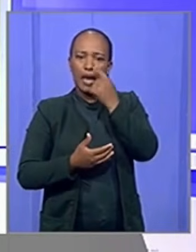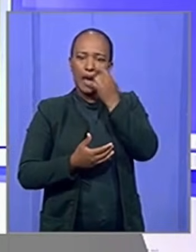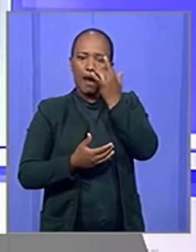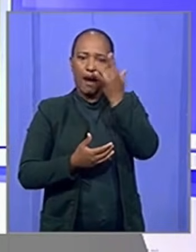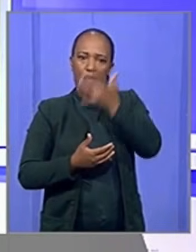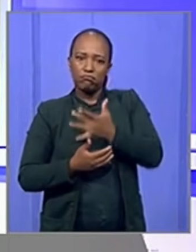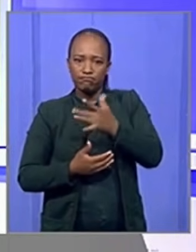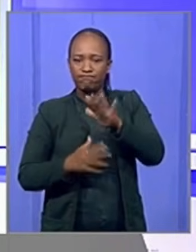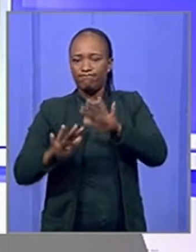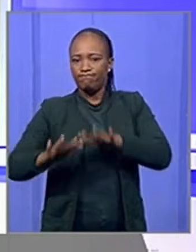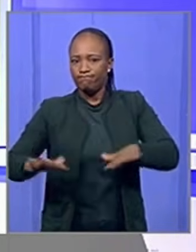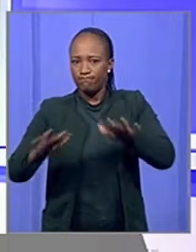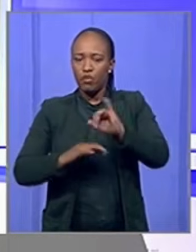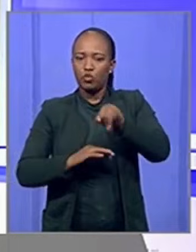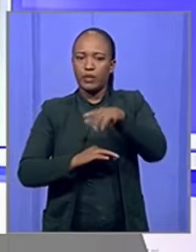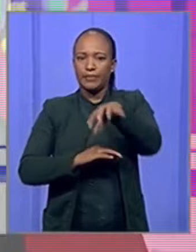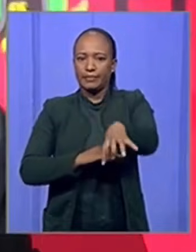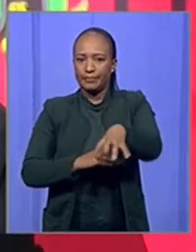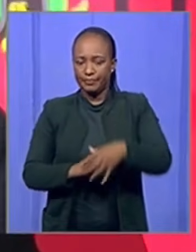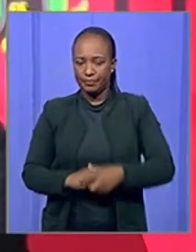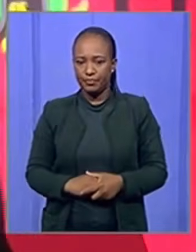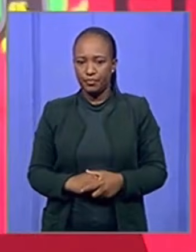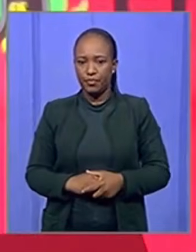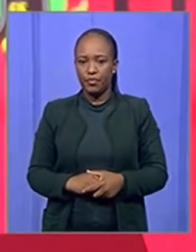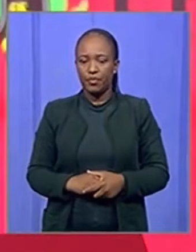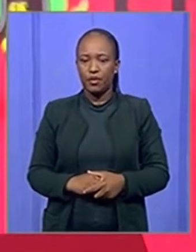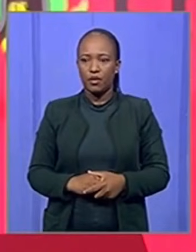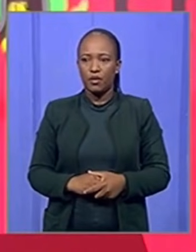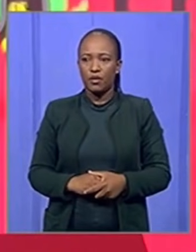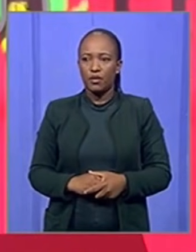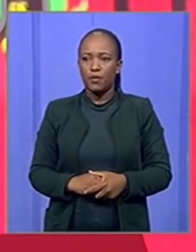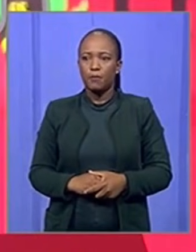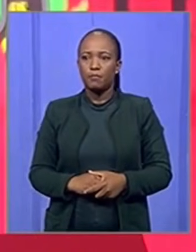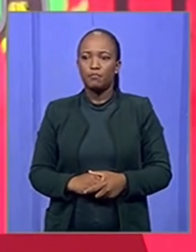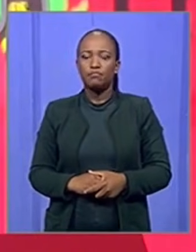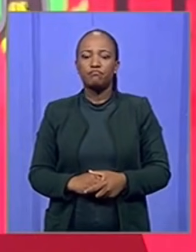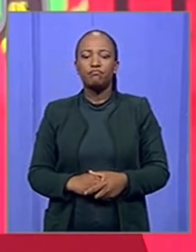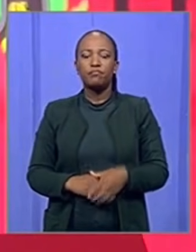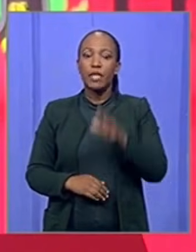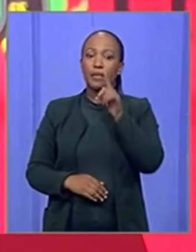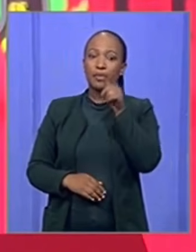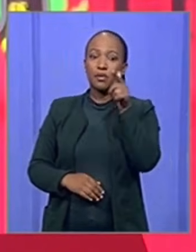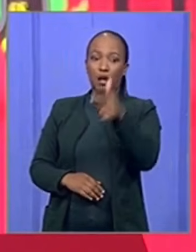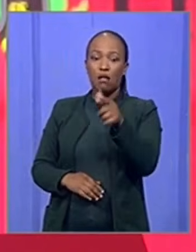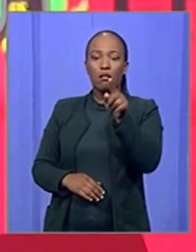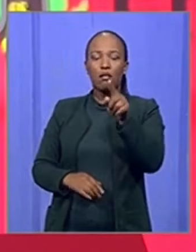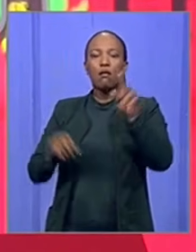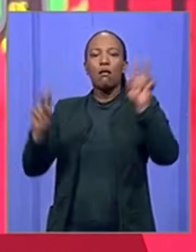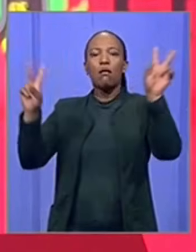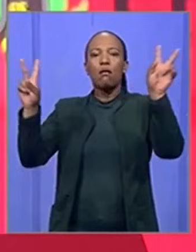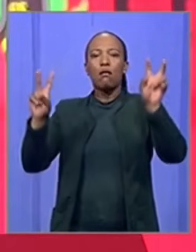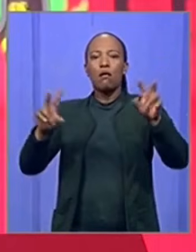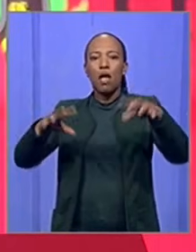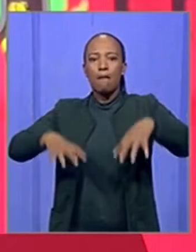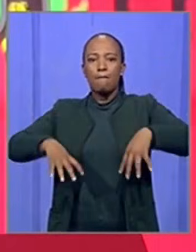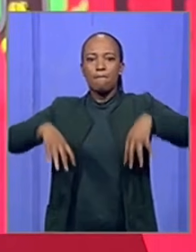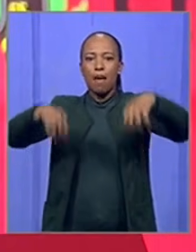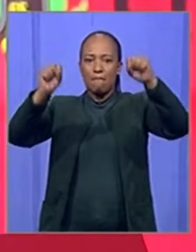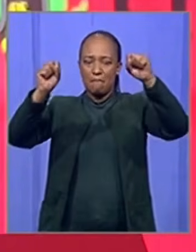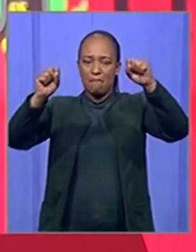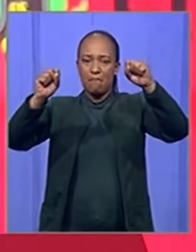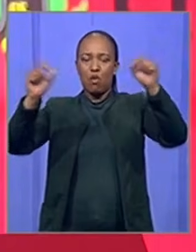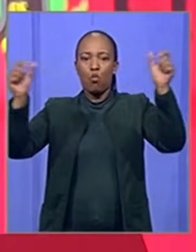ho Johannesburg. Let me tell you, the suspended load shedding is going to come back on the